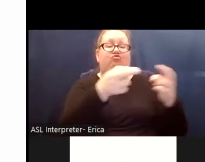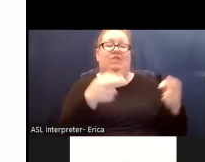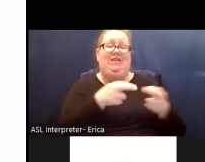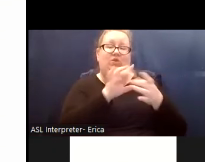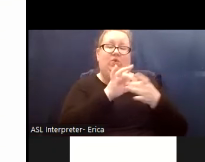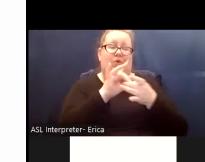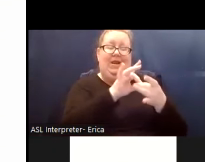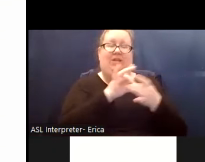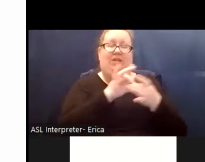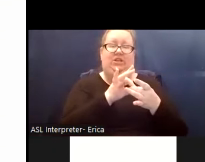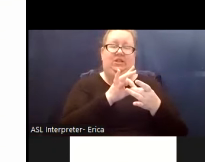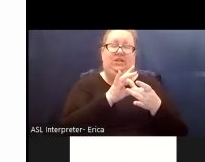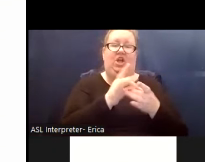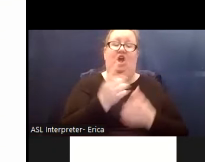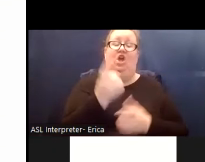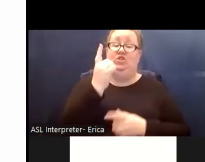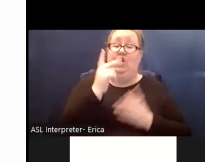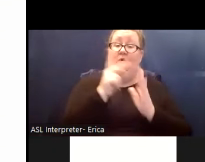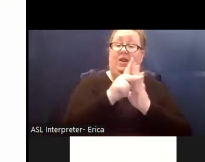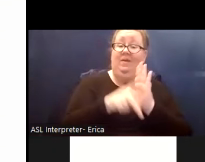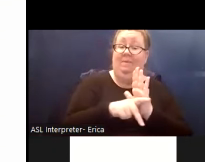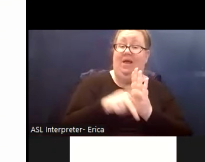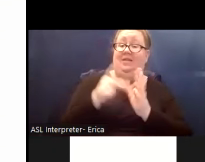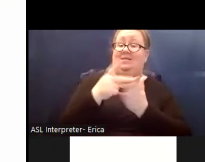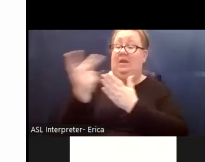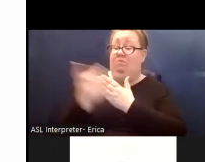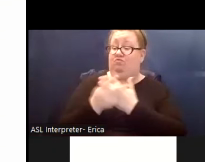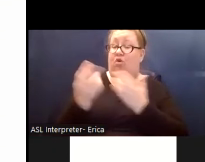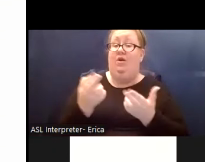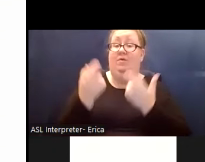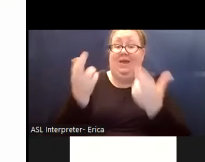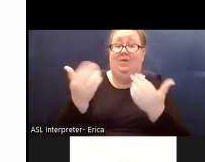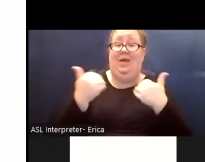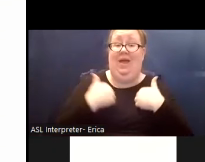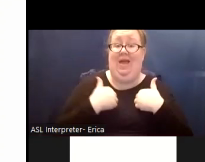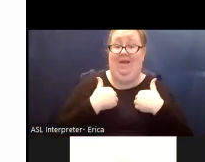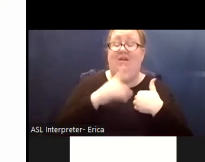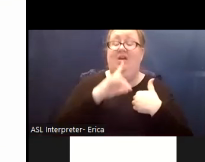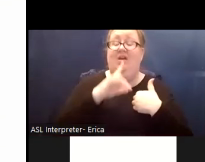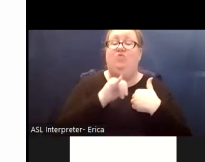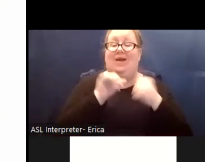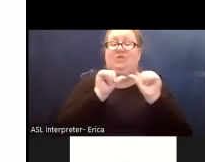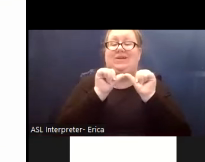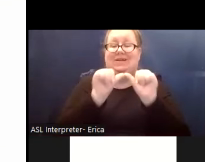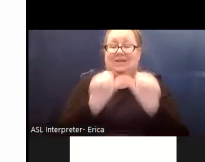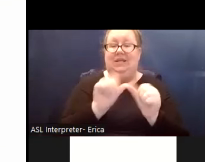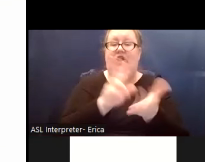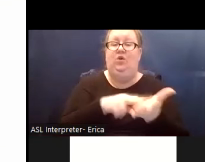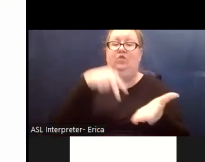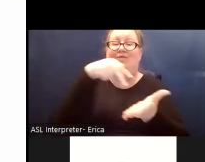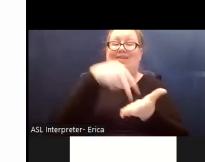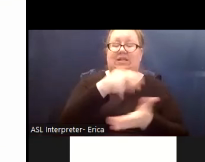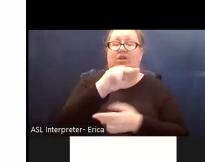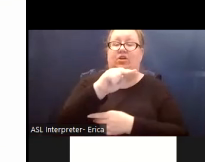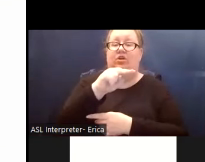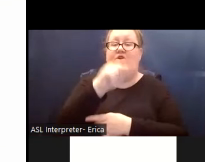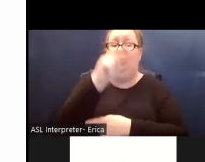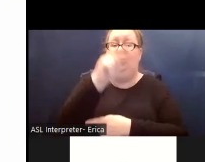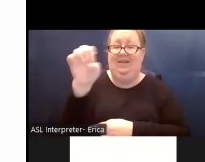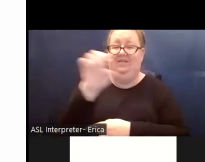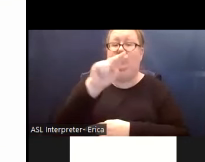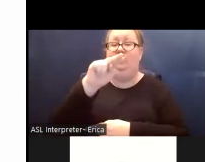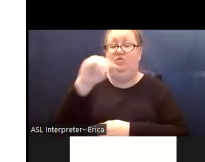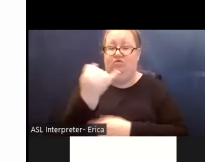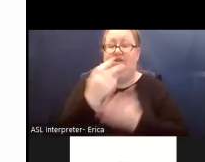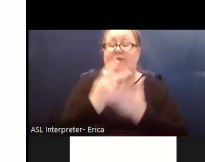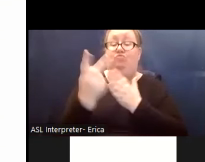one of the policy and programmatic recommendations we have would be actually to continue the Resilient Northeastern New Jersey program